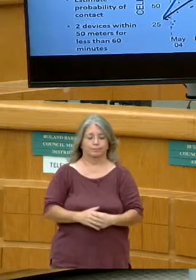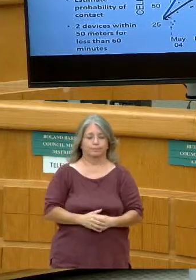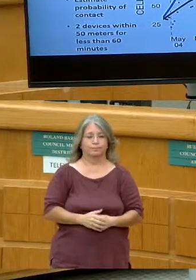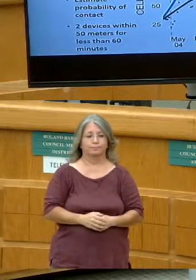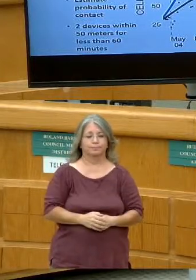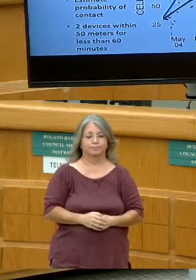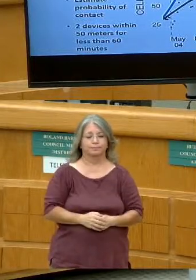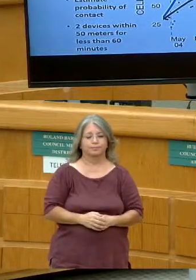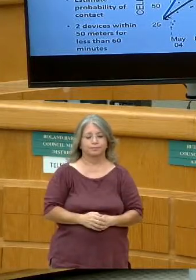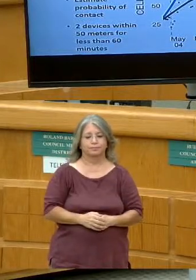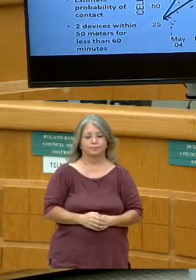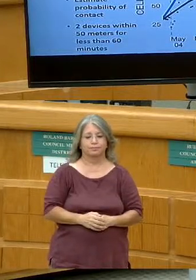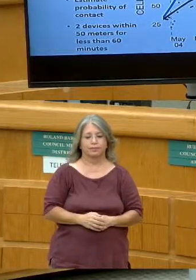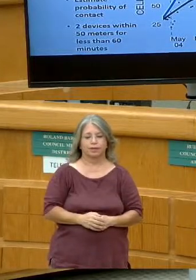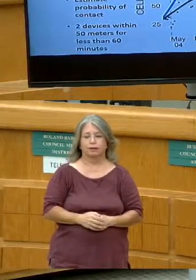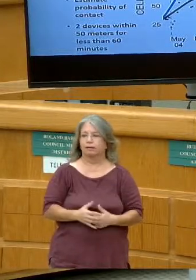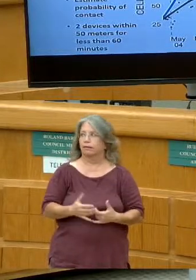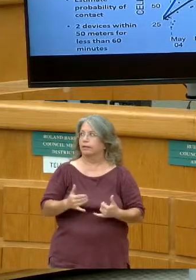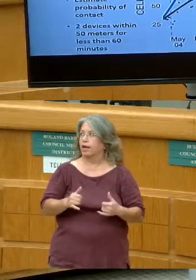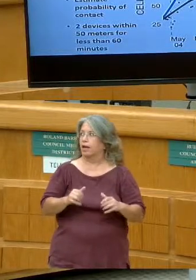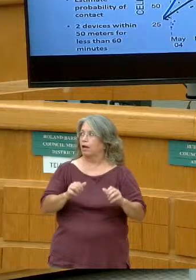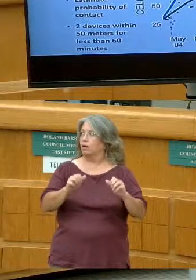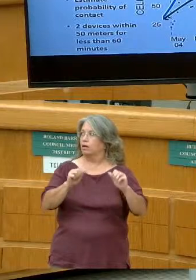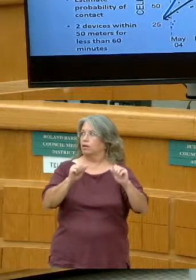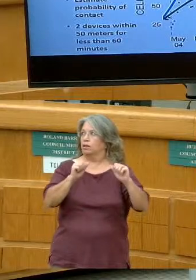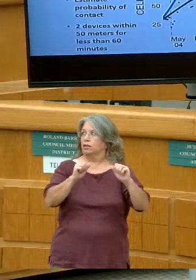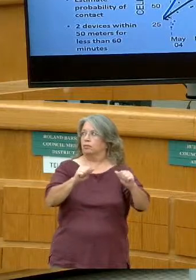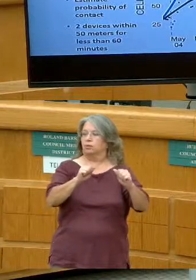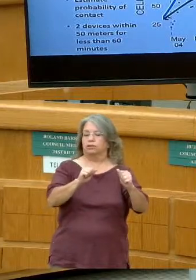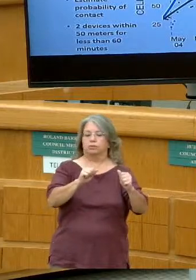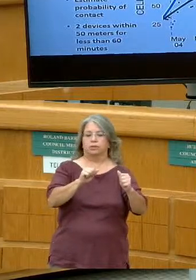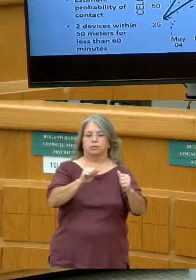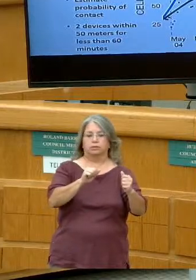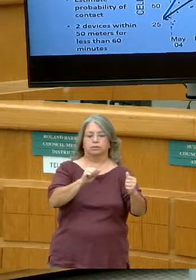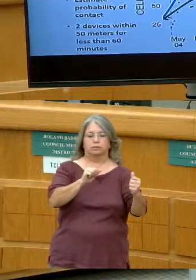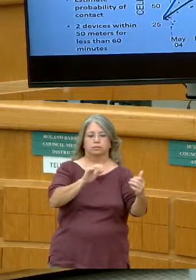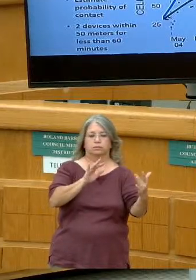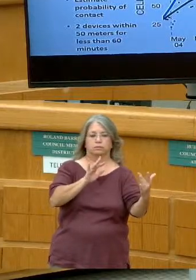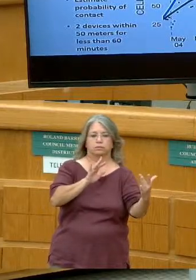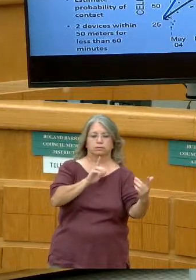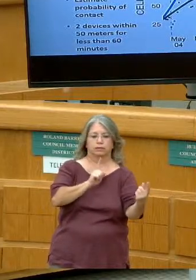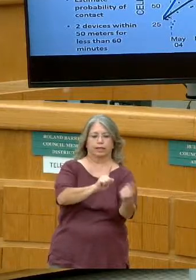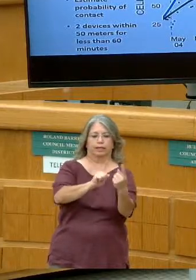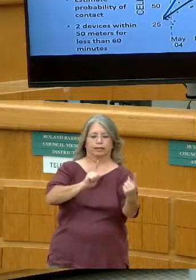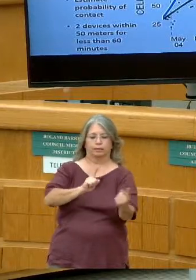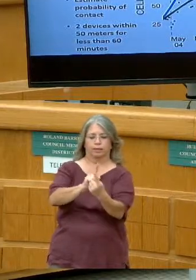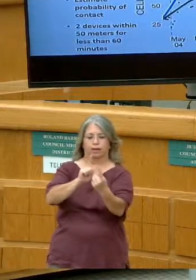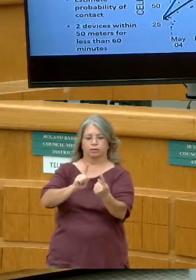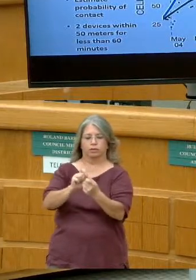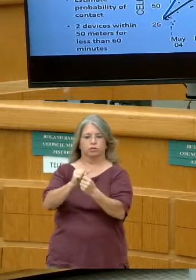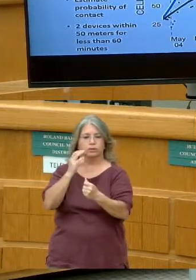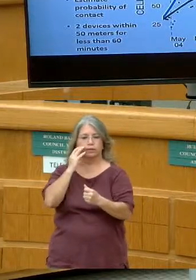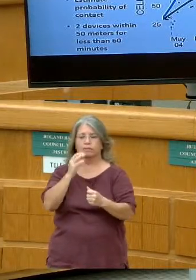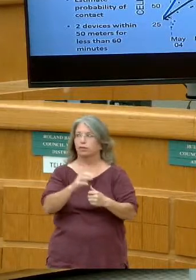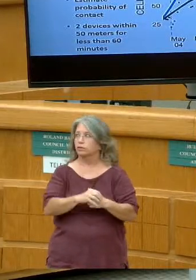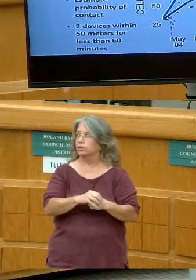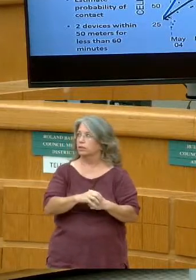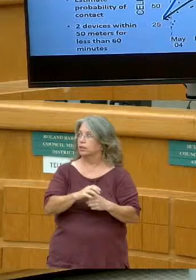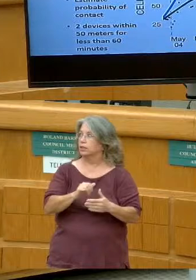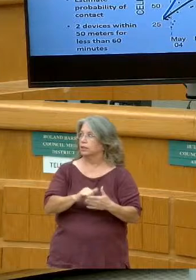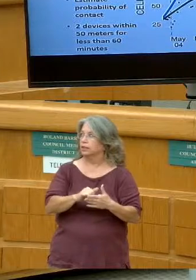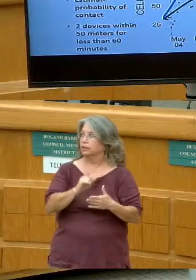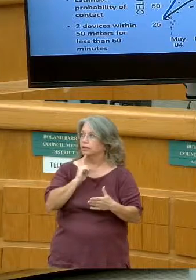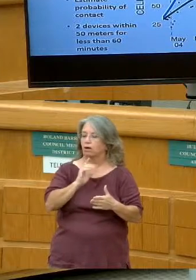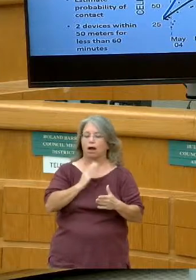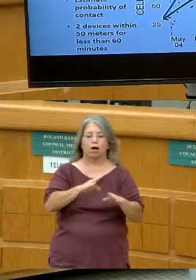Second, potential encounters, and again, I'll describe, so these are the different open Texas phases, 1, 2, 3, backing off to 2, and